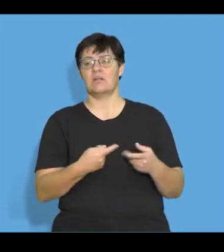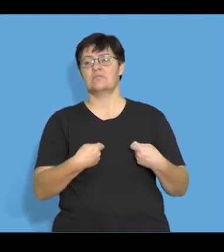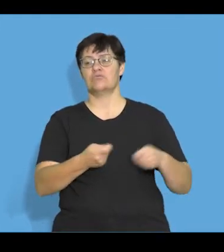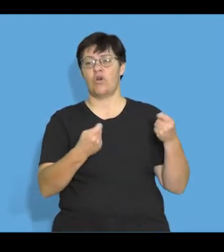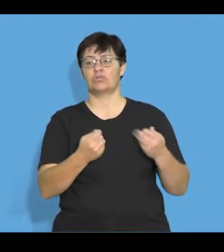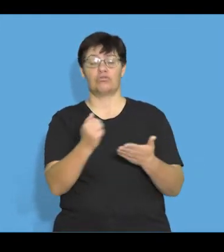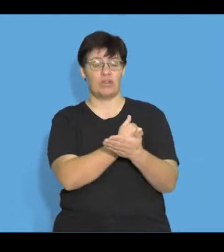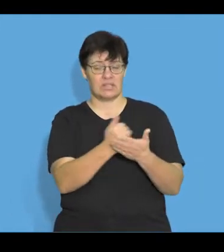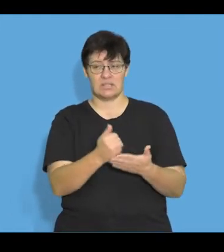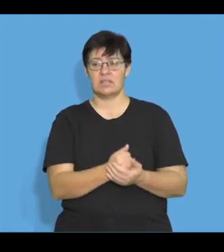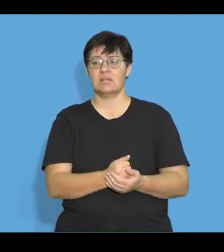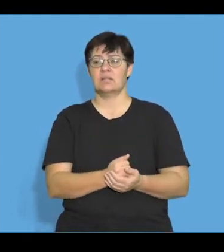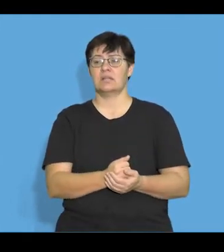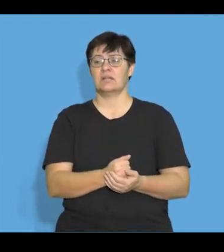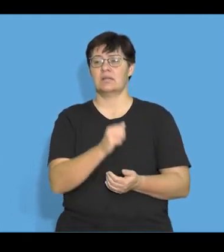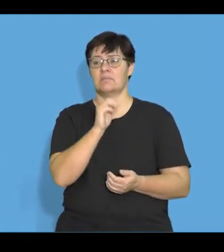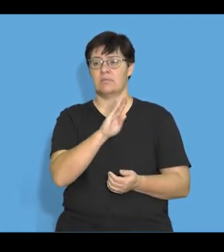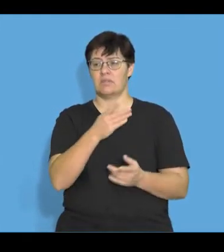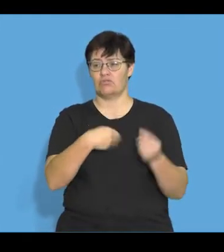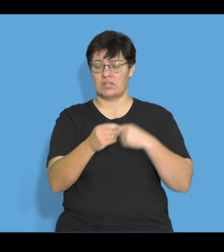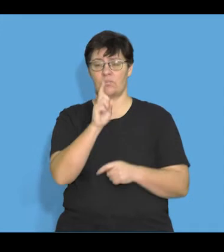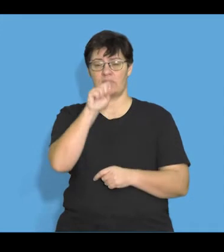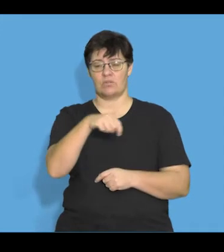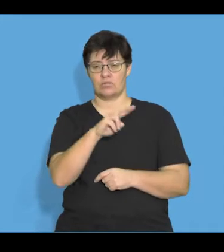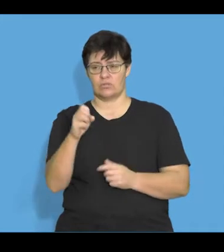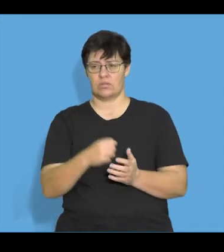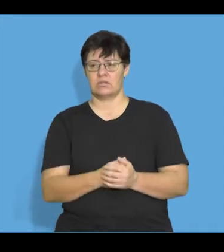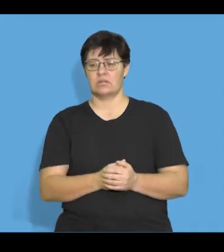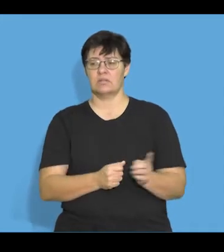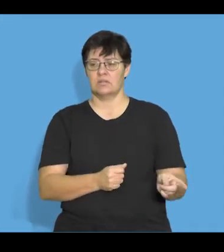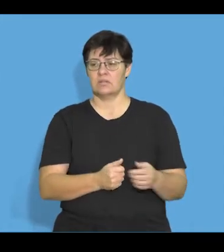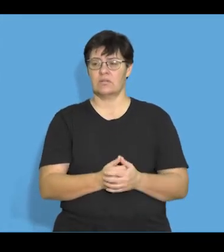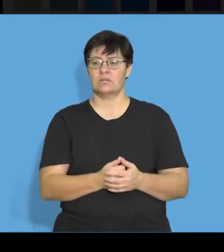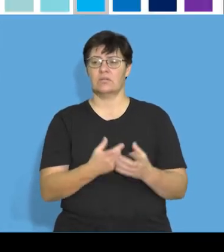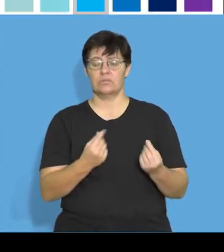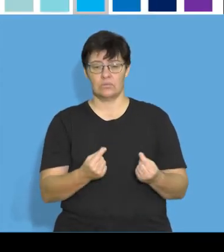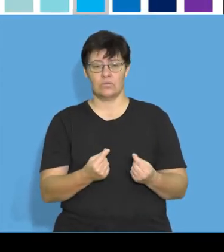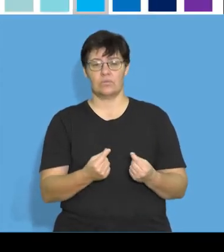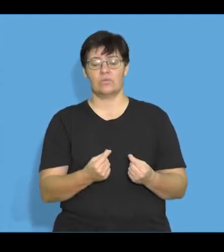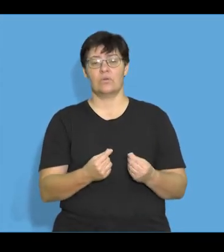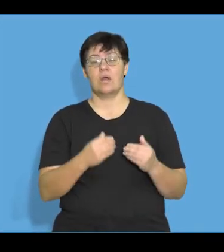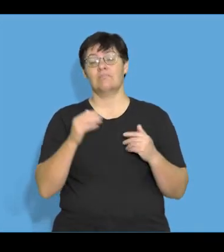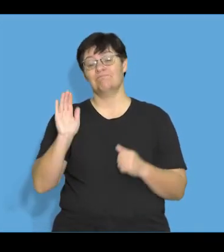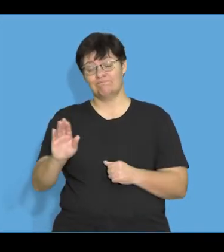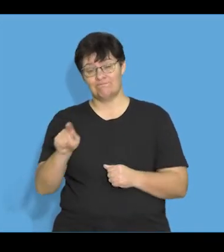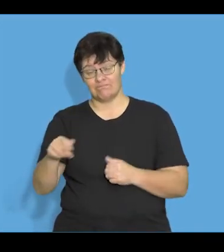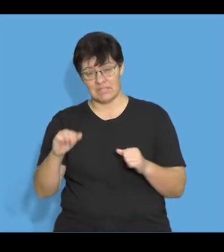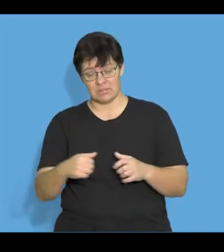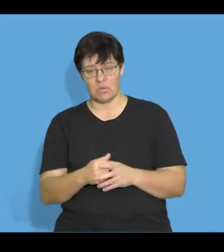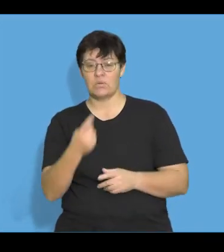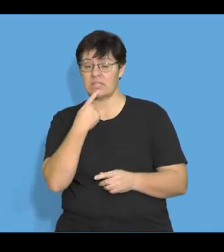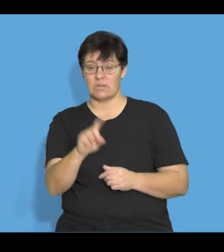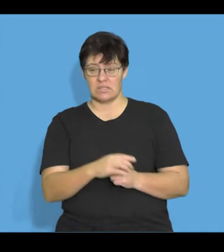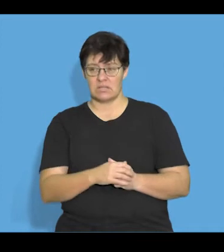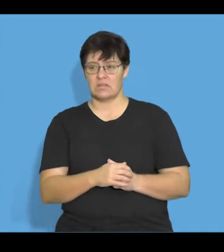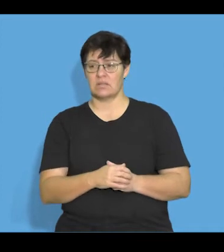debit debtors control, credit sales. When we're doing it with the periodic inventory system, what are we saying? Debit